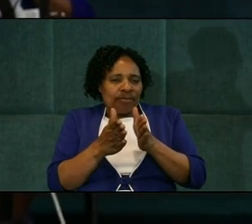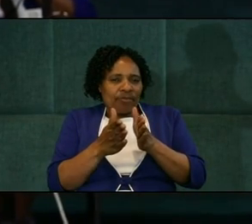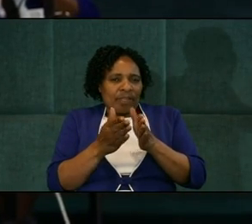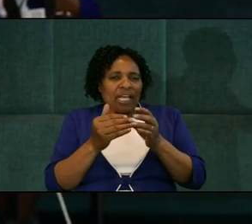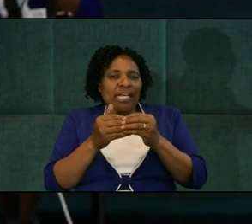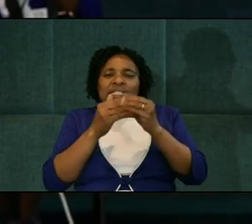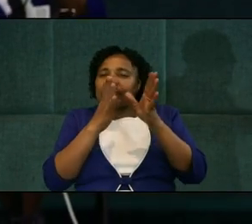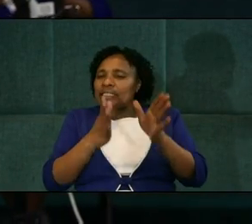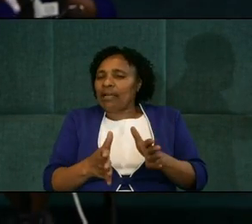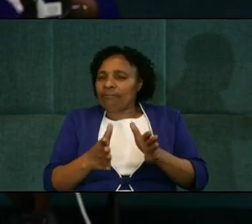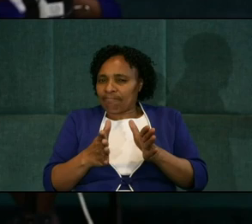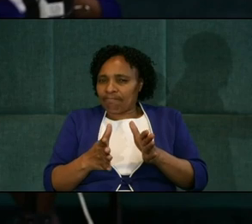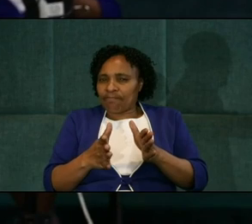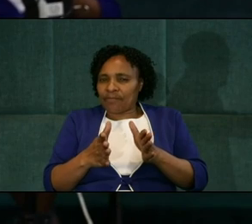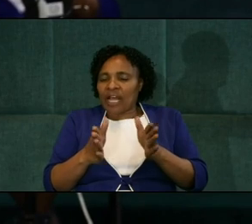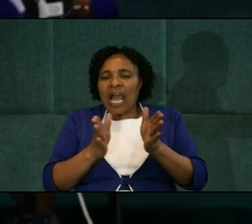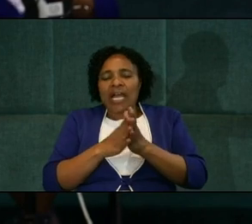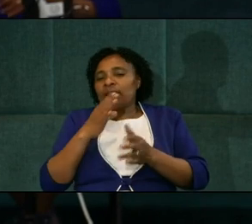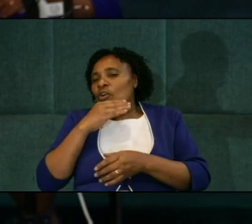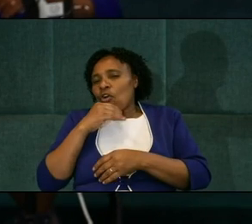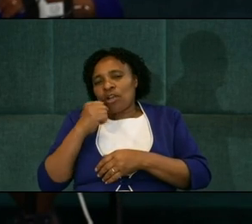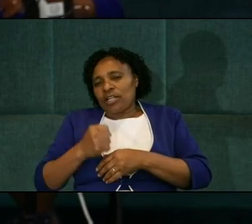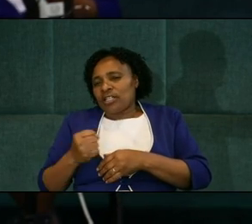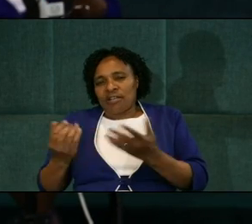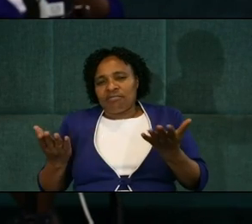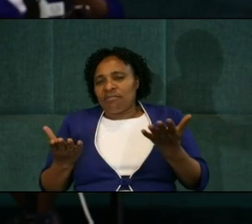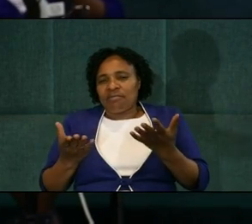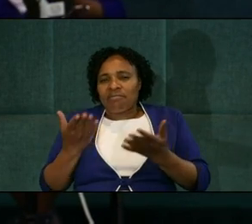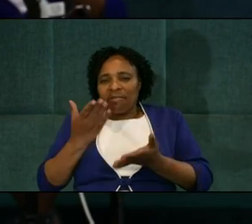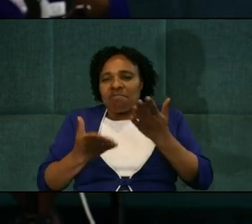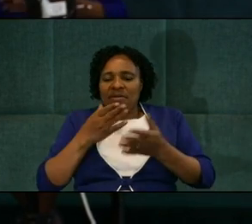Substitute the word leader for an elder.